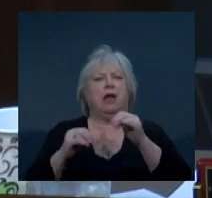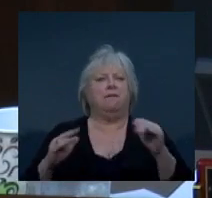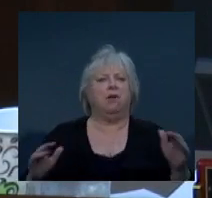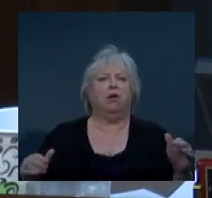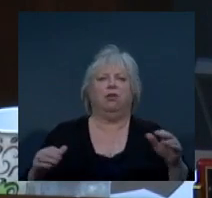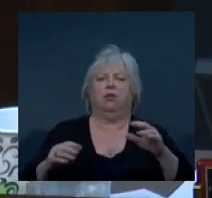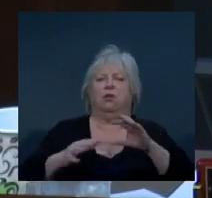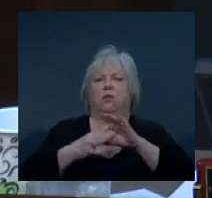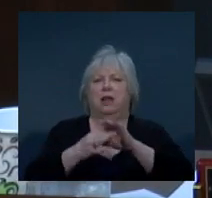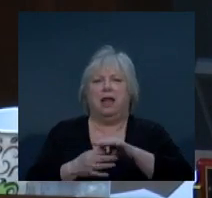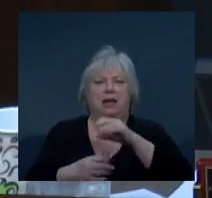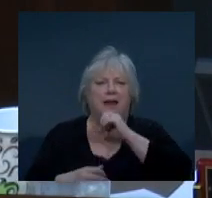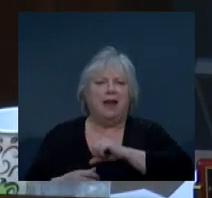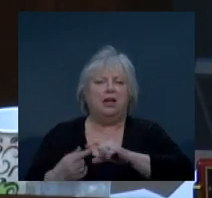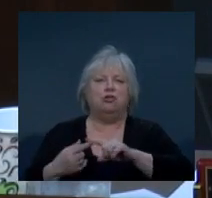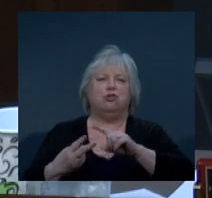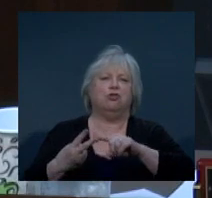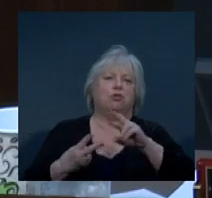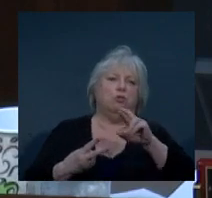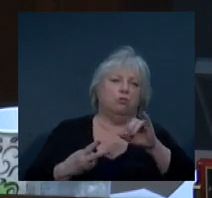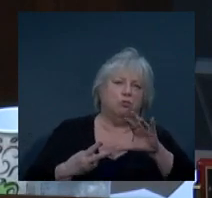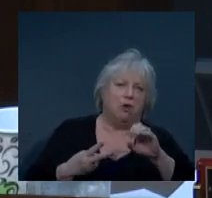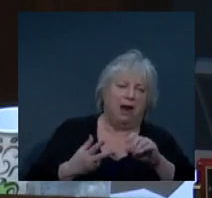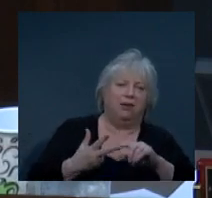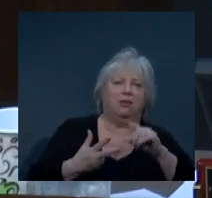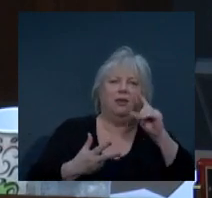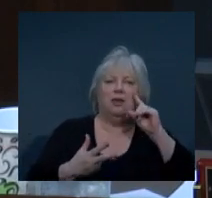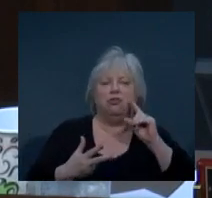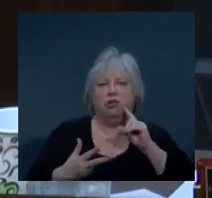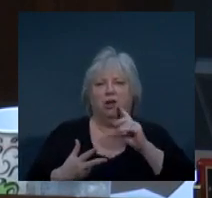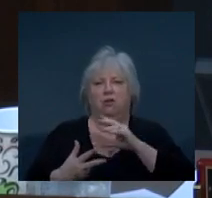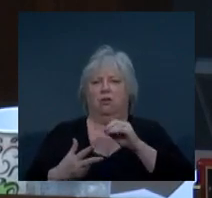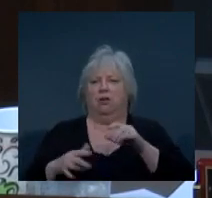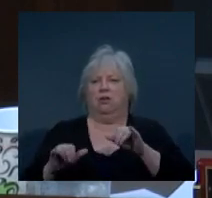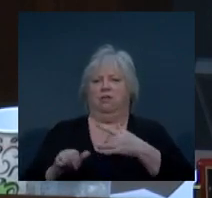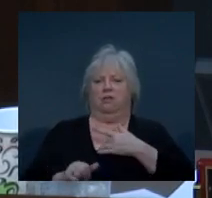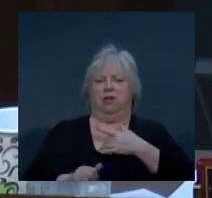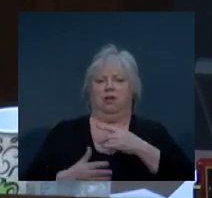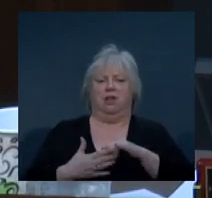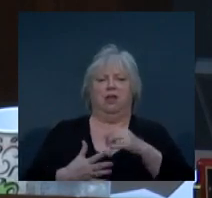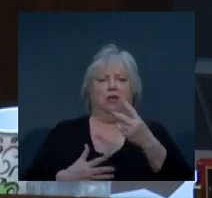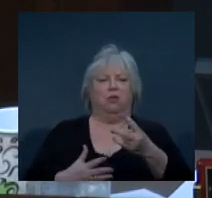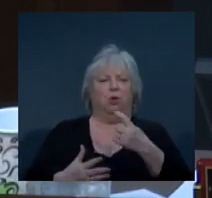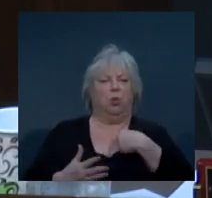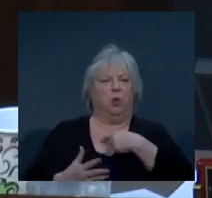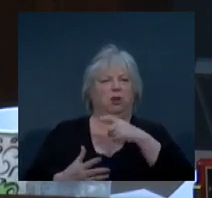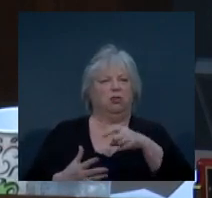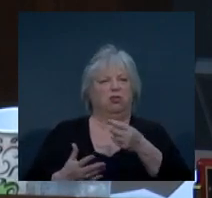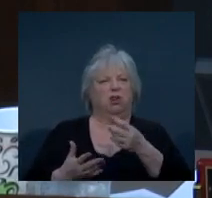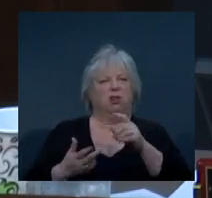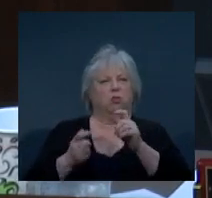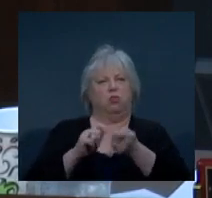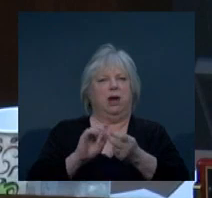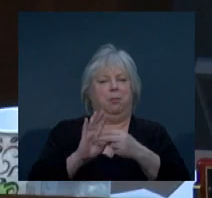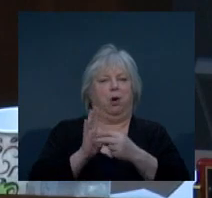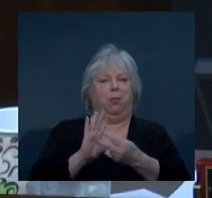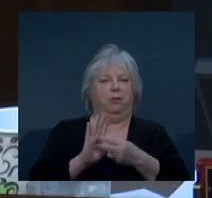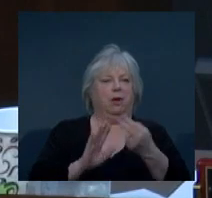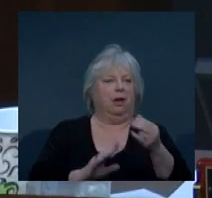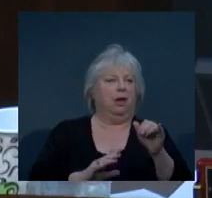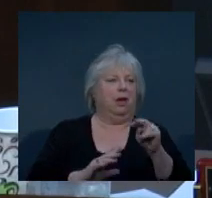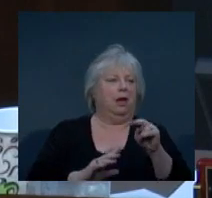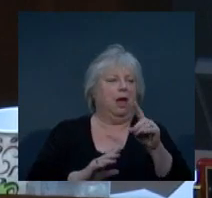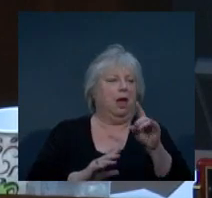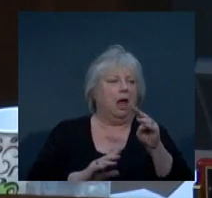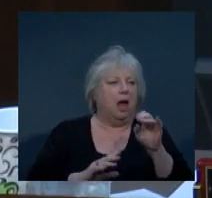to age, race, and gender. And it seems like there's a feeling that those are the two we should repurpose. Hyman, I think Charlie brought